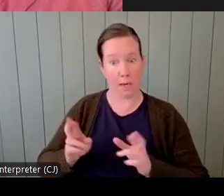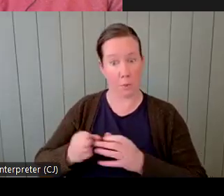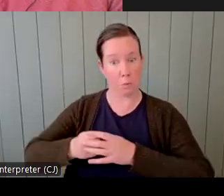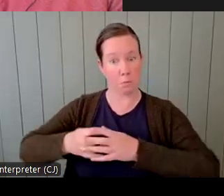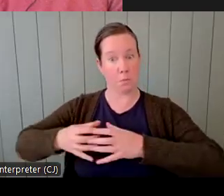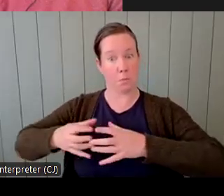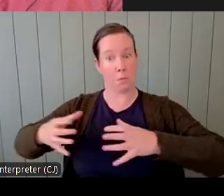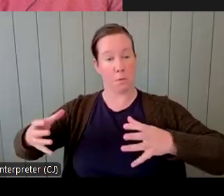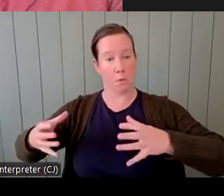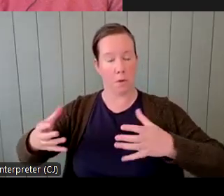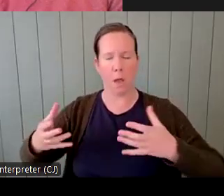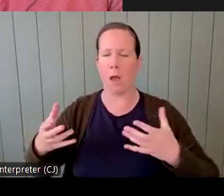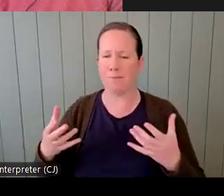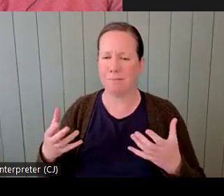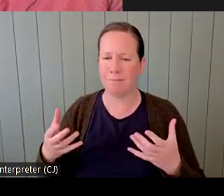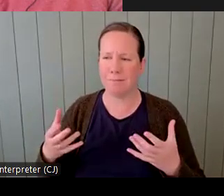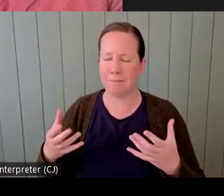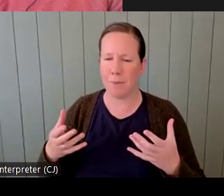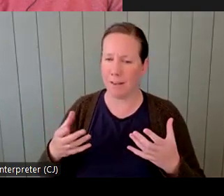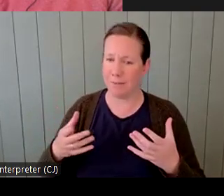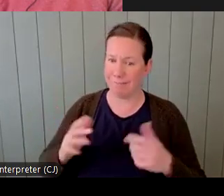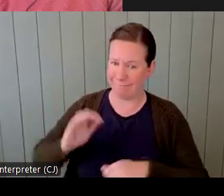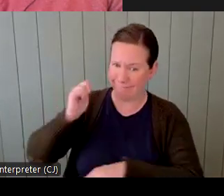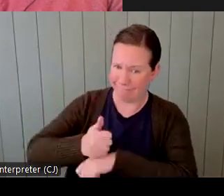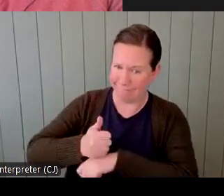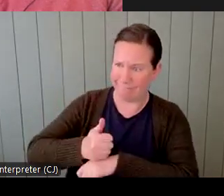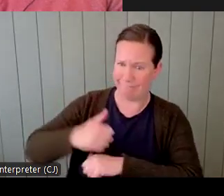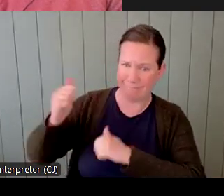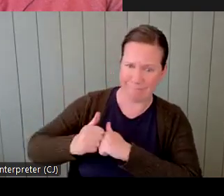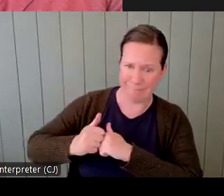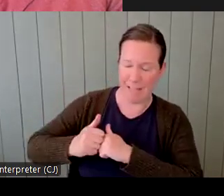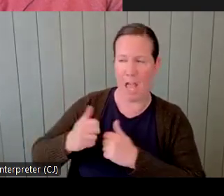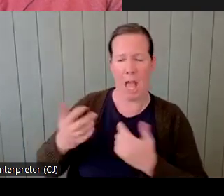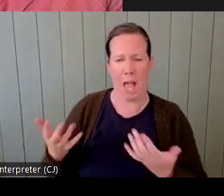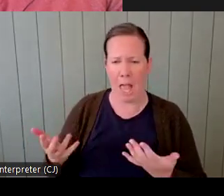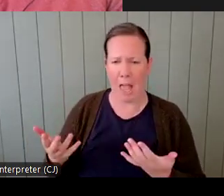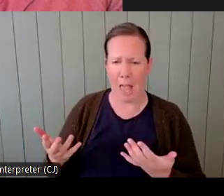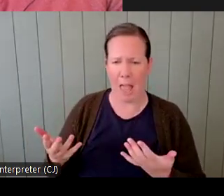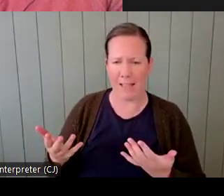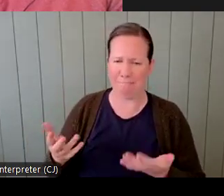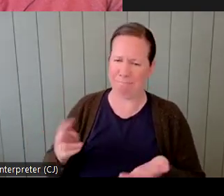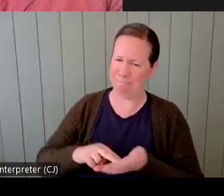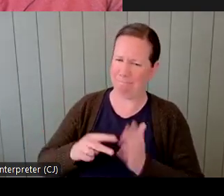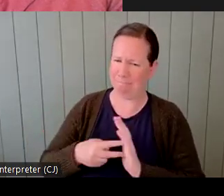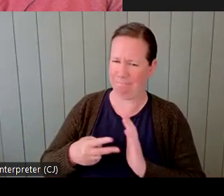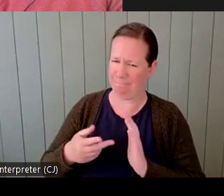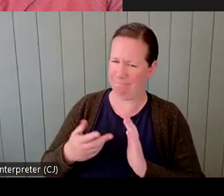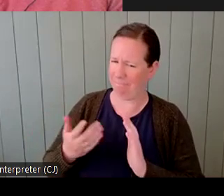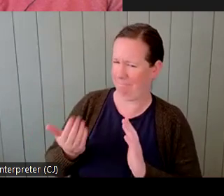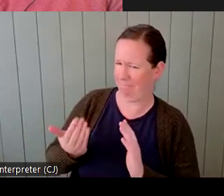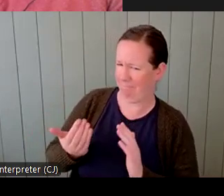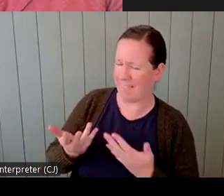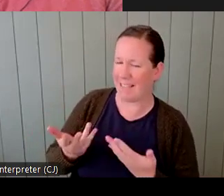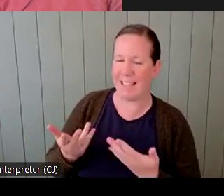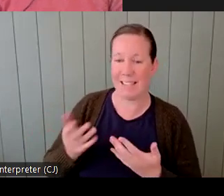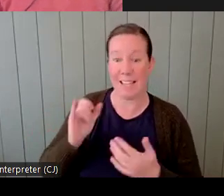really still growing and is still very vulnerable to uh, failure.